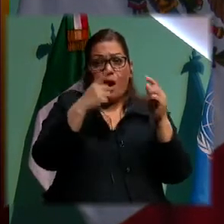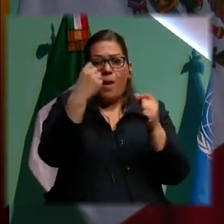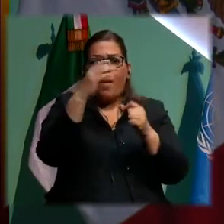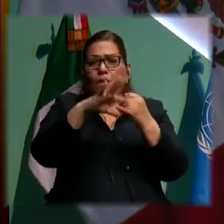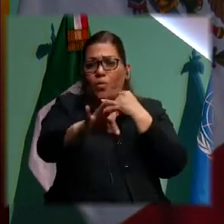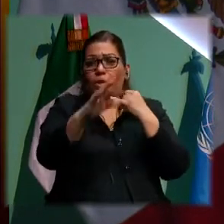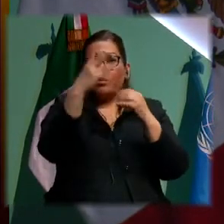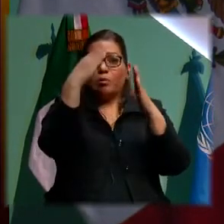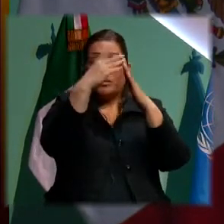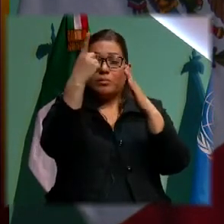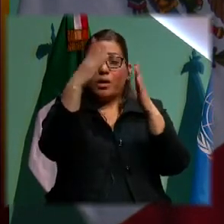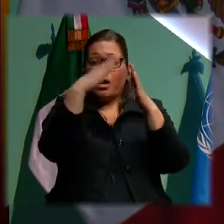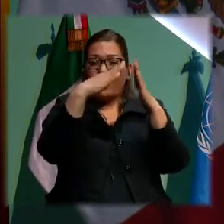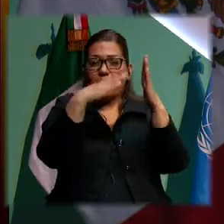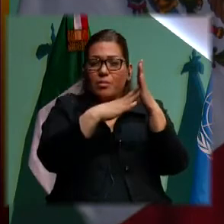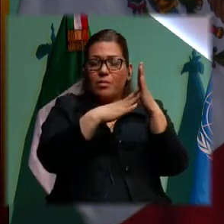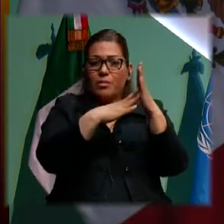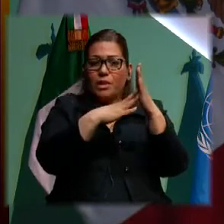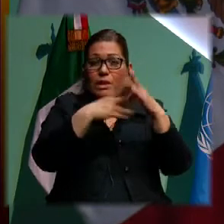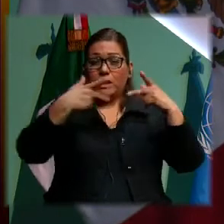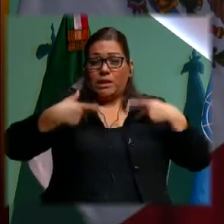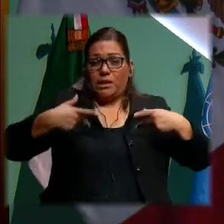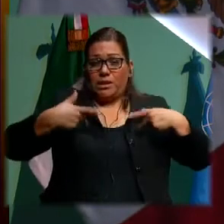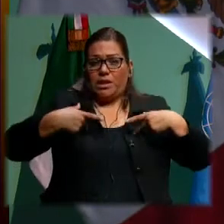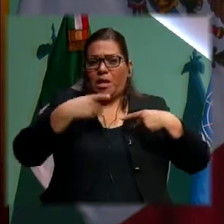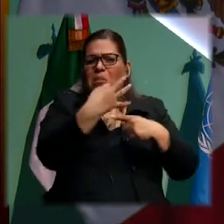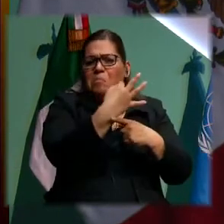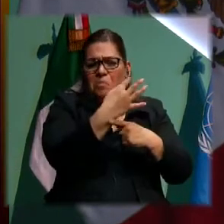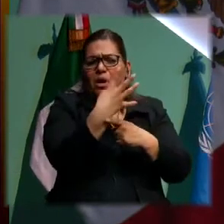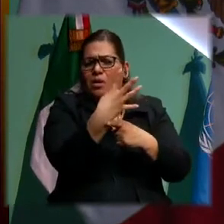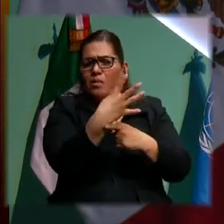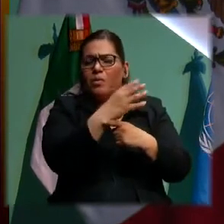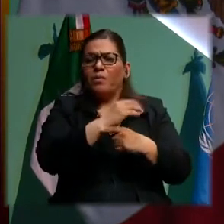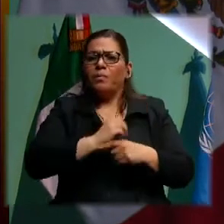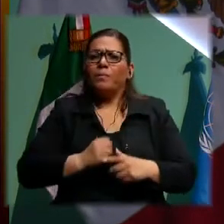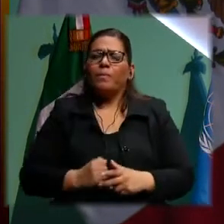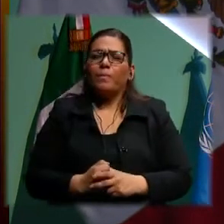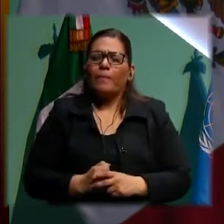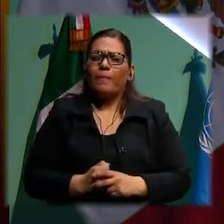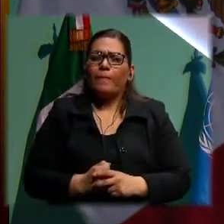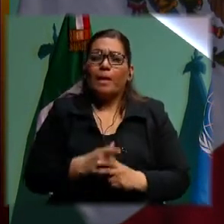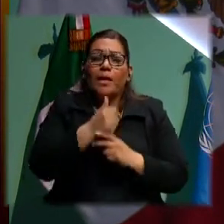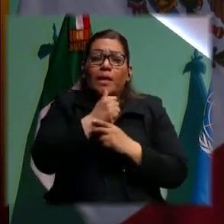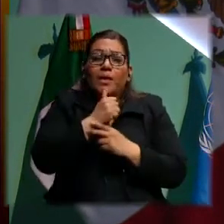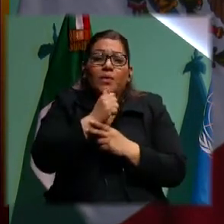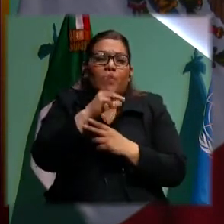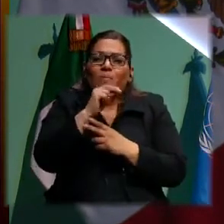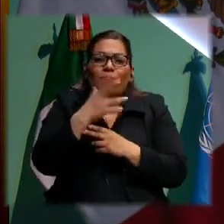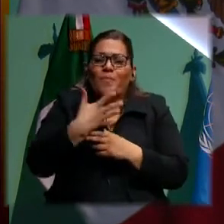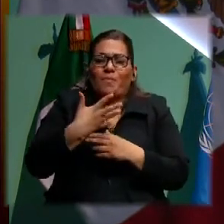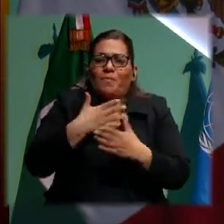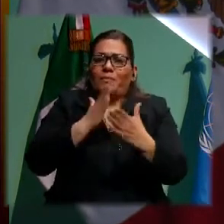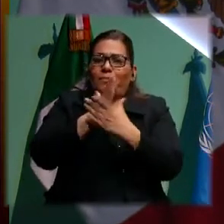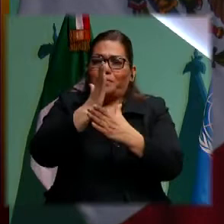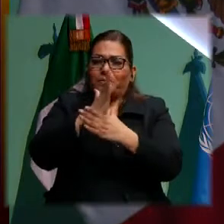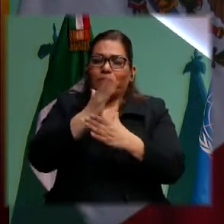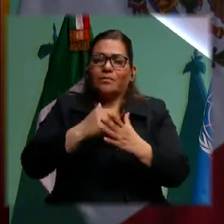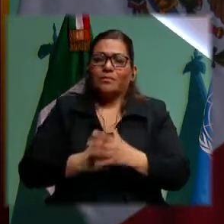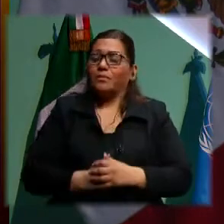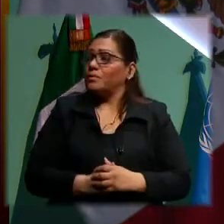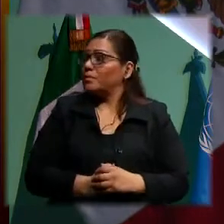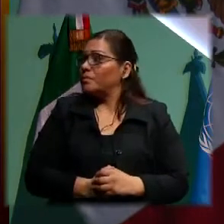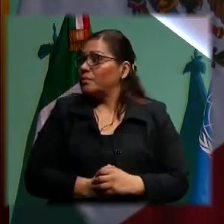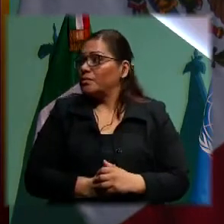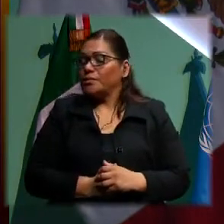the 3 to 4 billion who have not yet achieved access to the internet. Behind you,